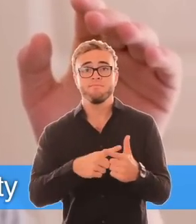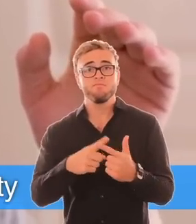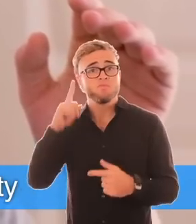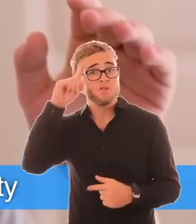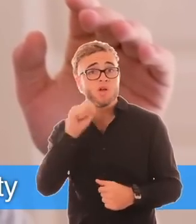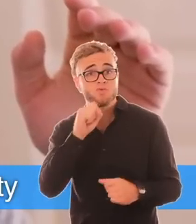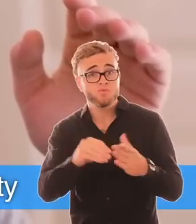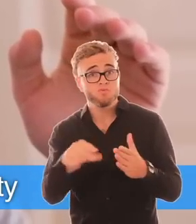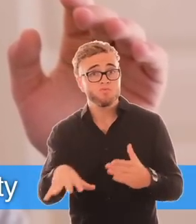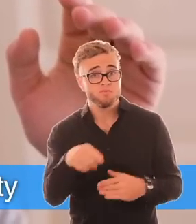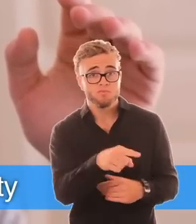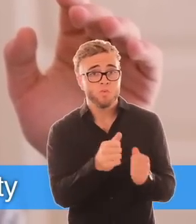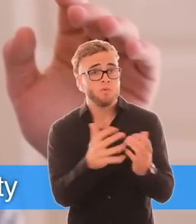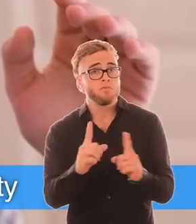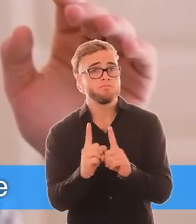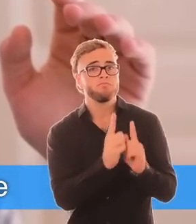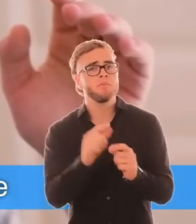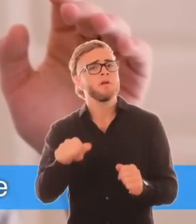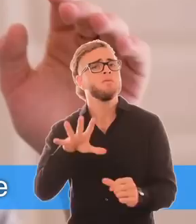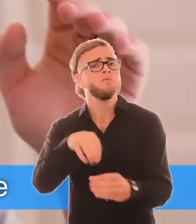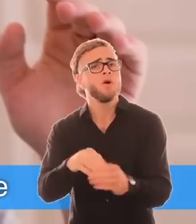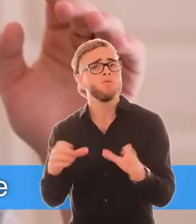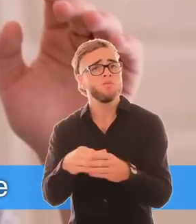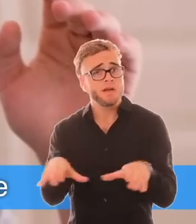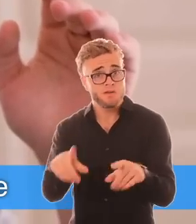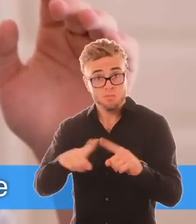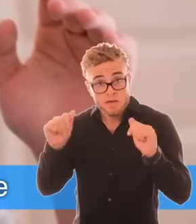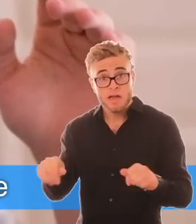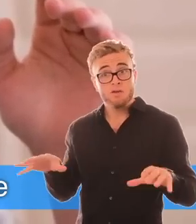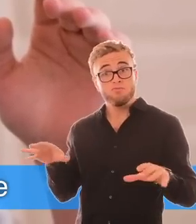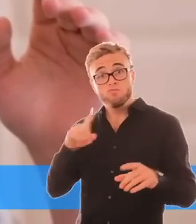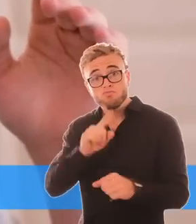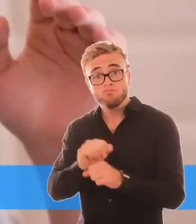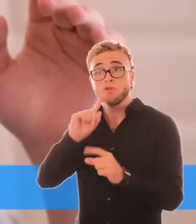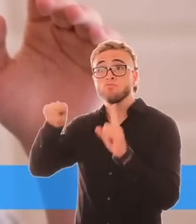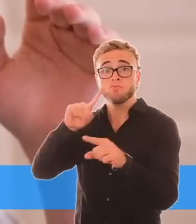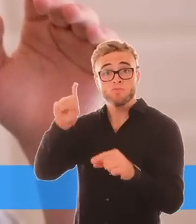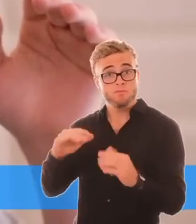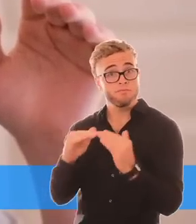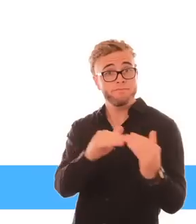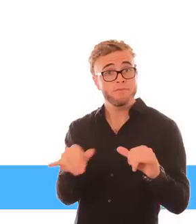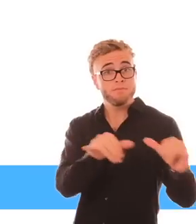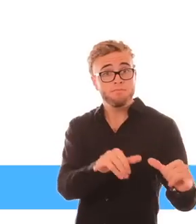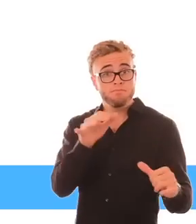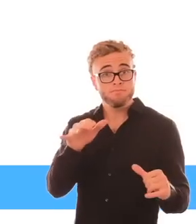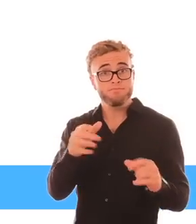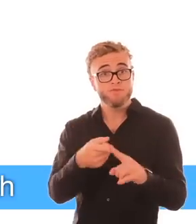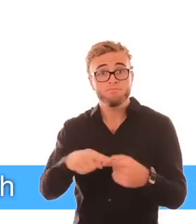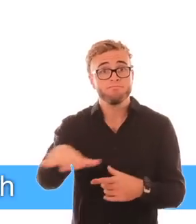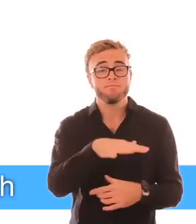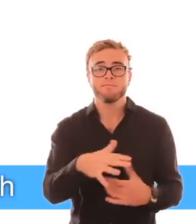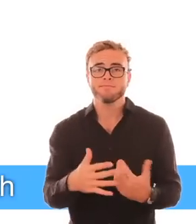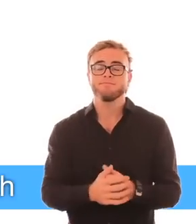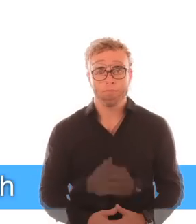part of a children's parliament activity but may not be able to engage and participate in equal basis as their peers. With the adoption